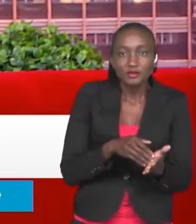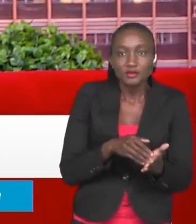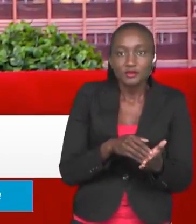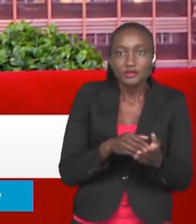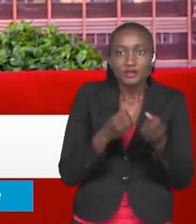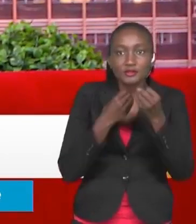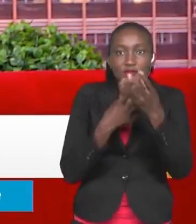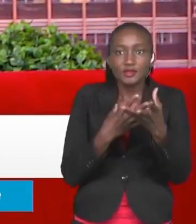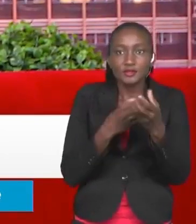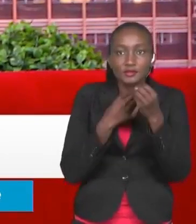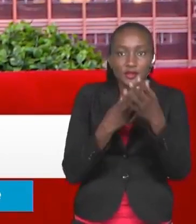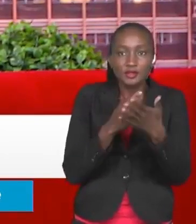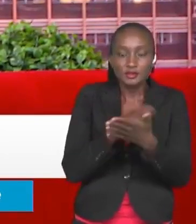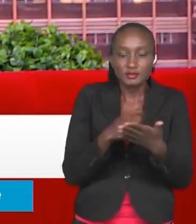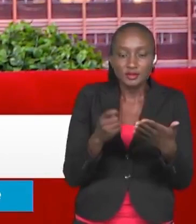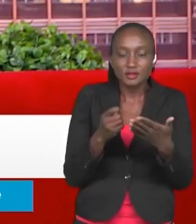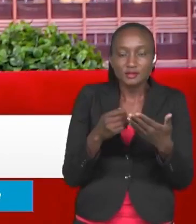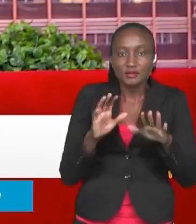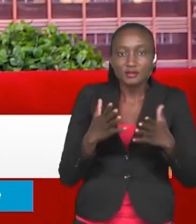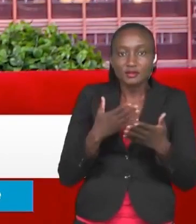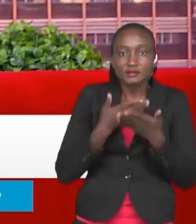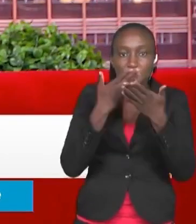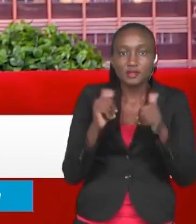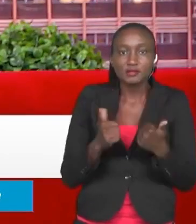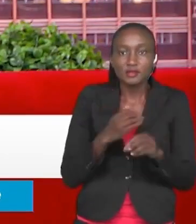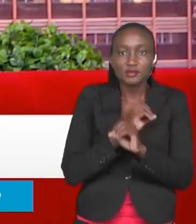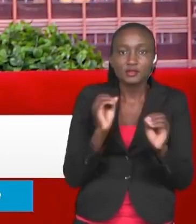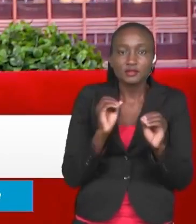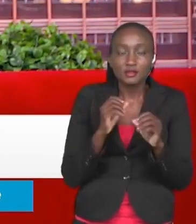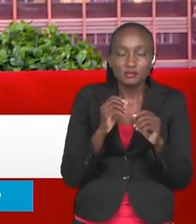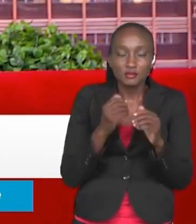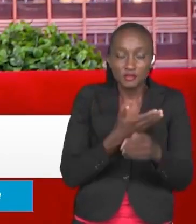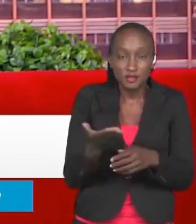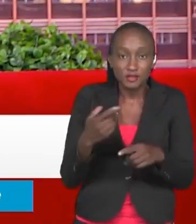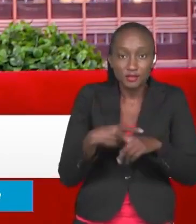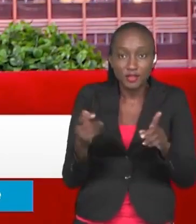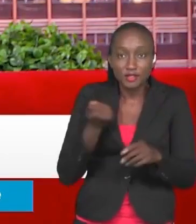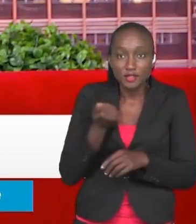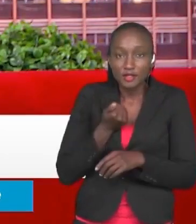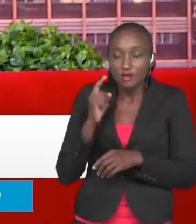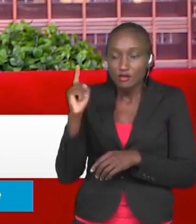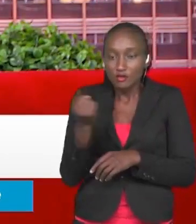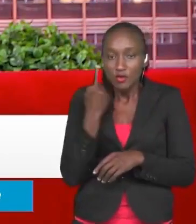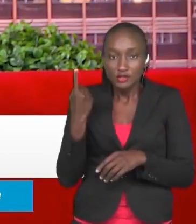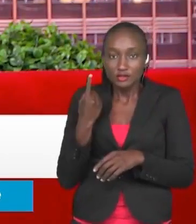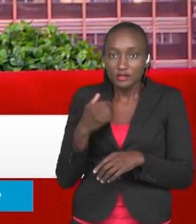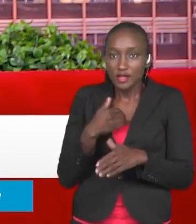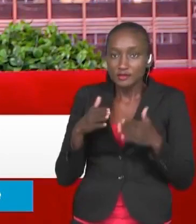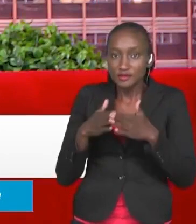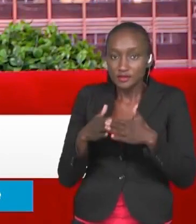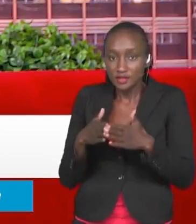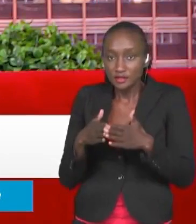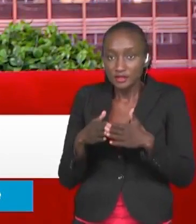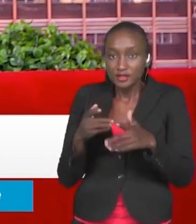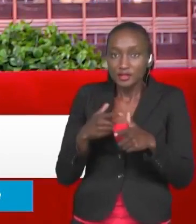many unwritten and unsaid things. Yeah. But a girl, once she's defiled, there will be